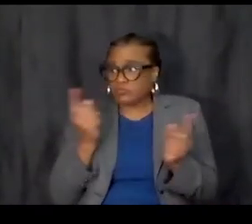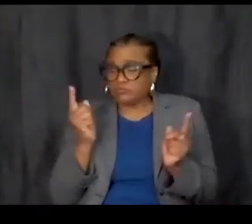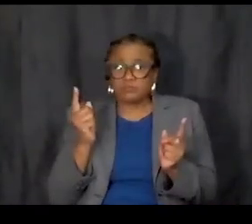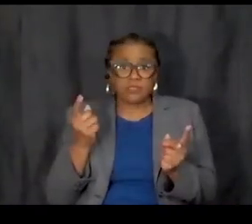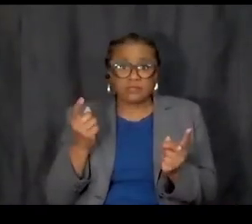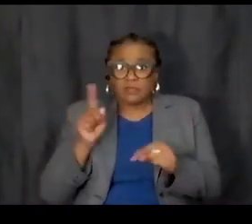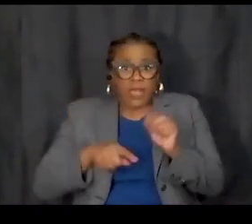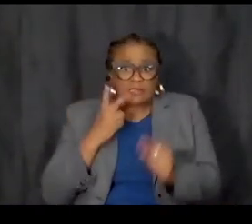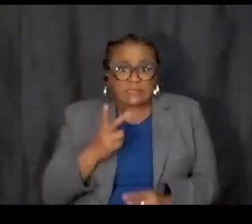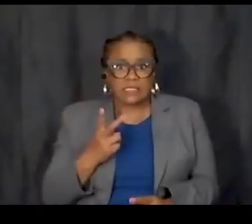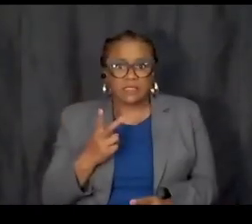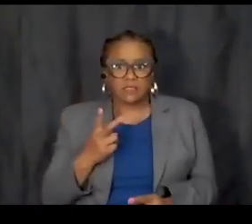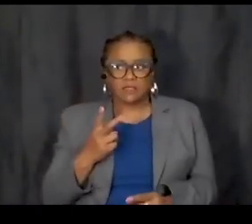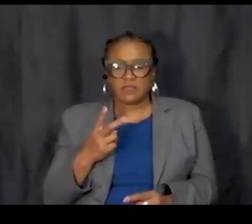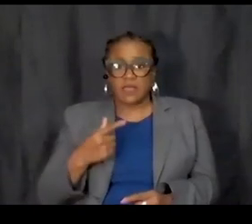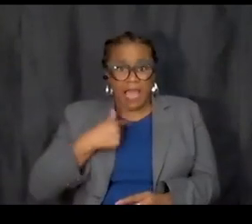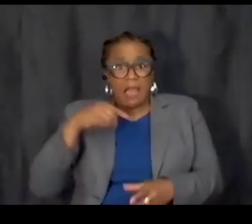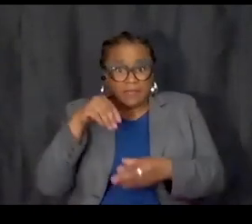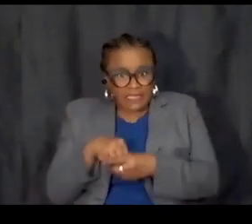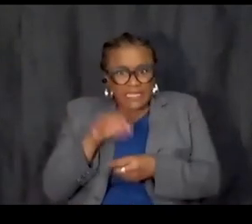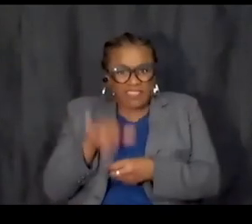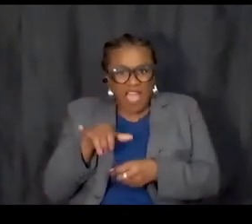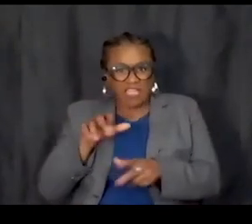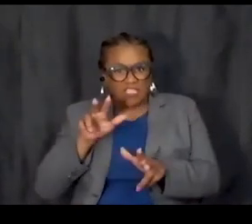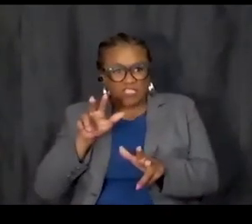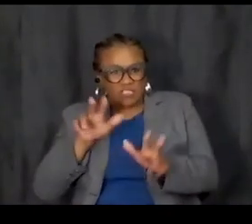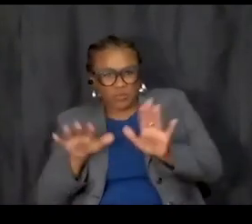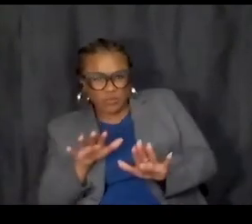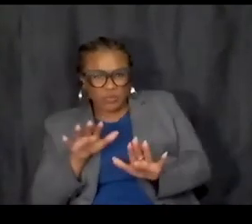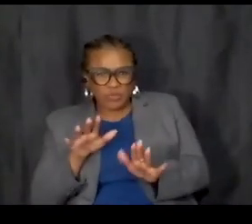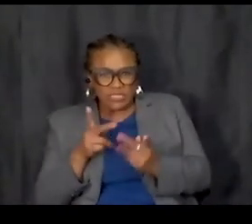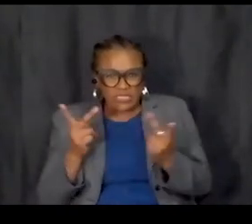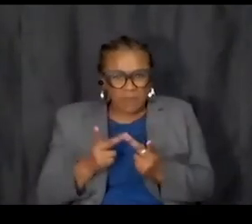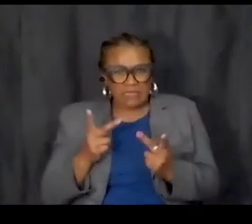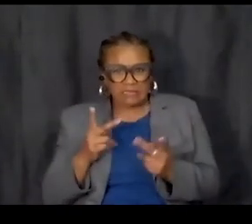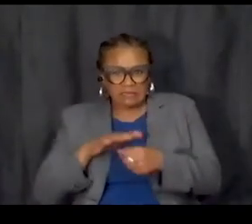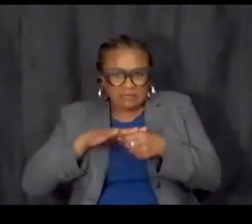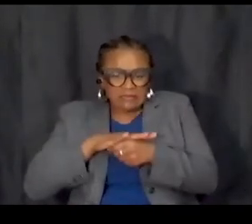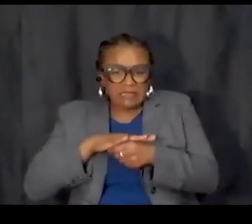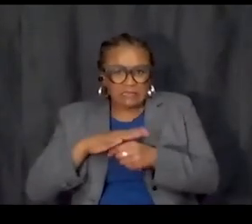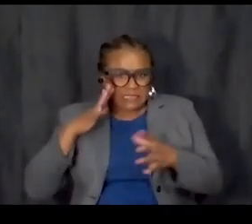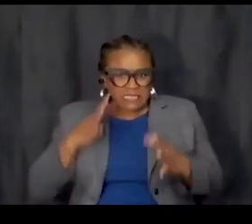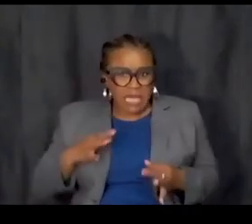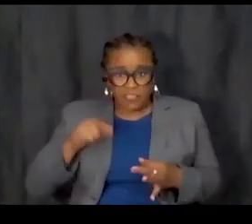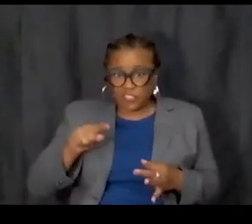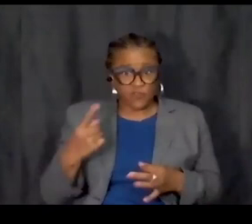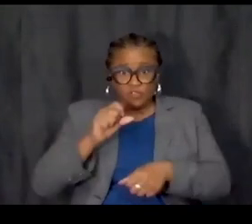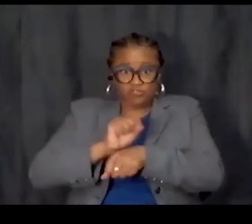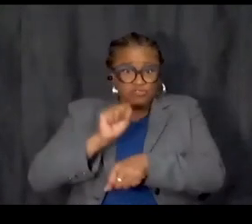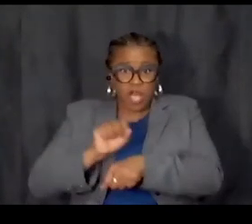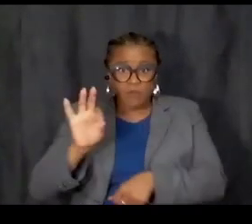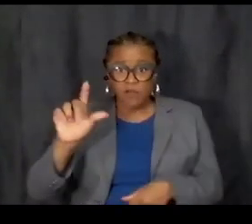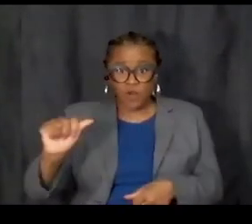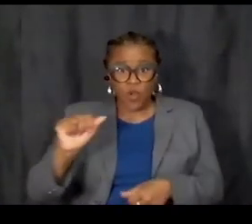I'm in that weird interstitial space of deciding. This is the first job at Florida State where I've actually come out